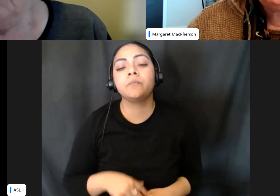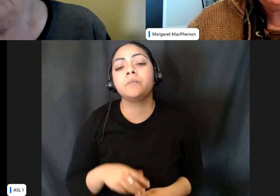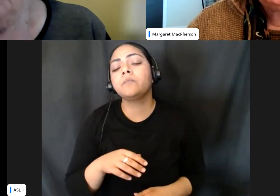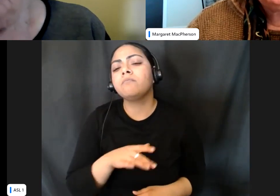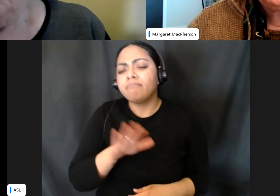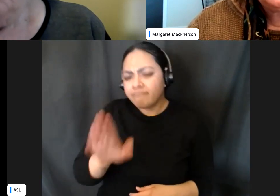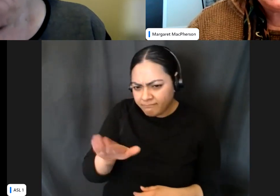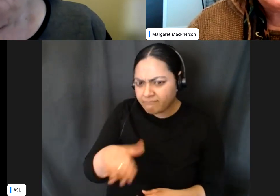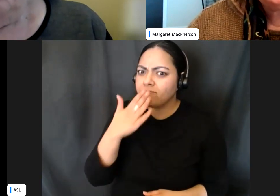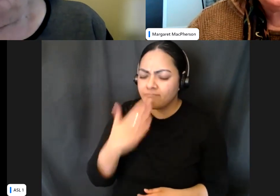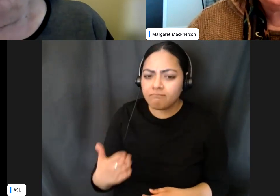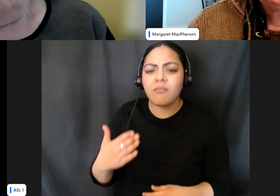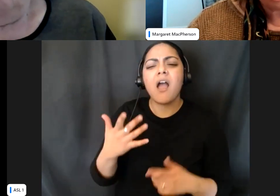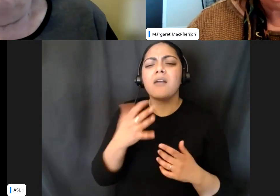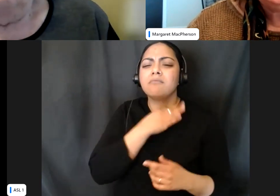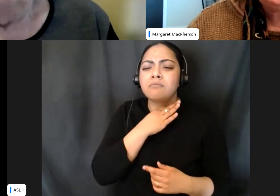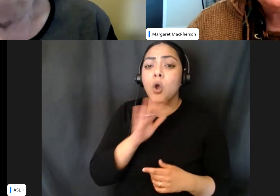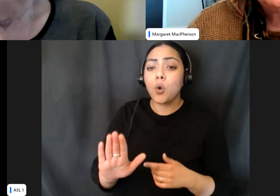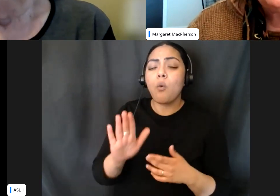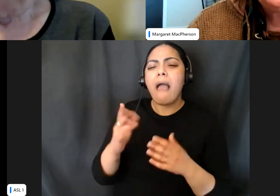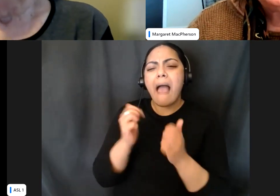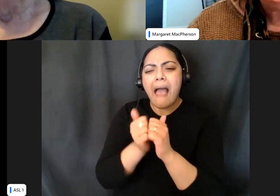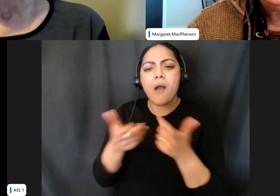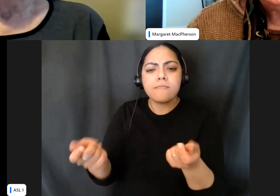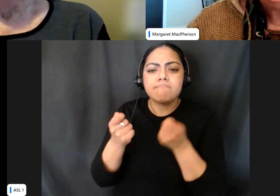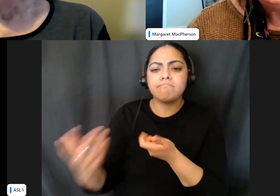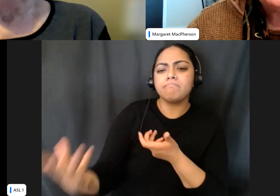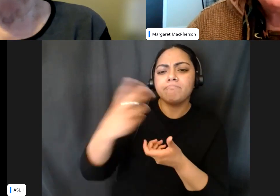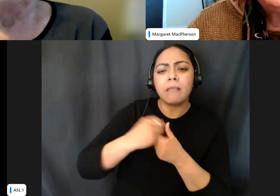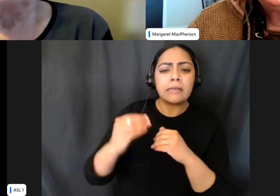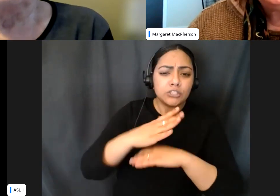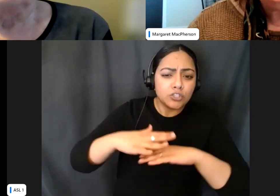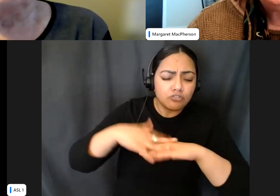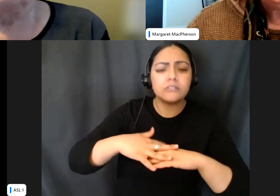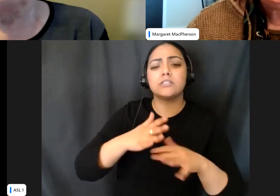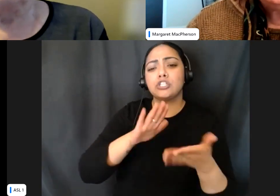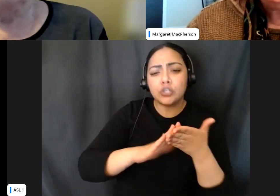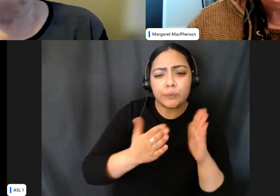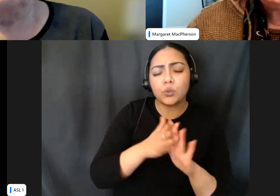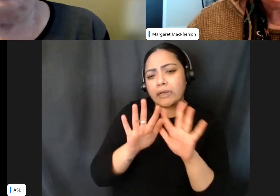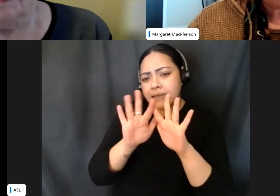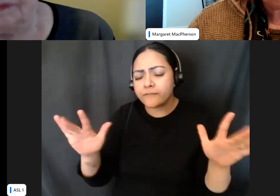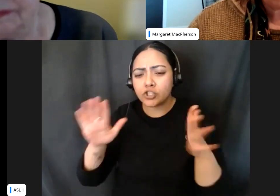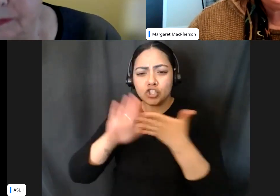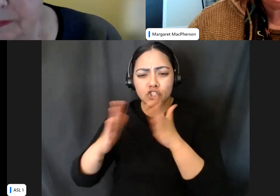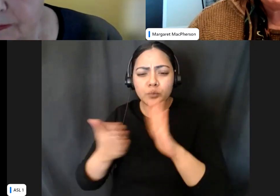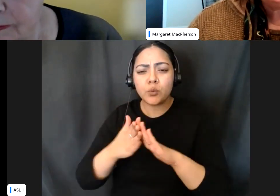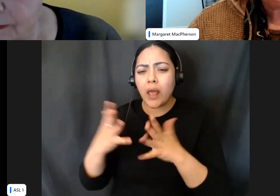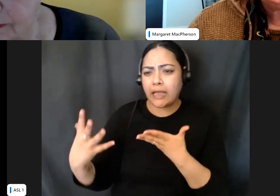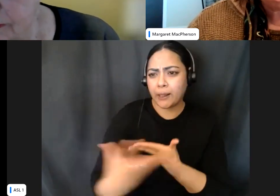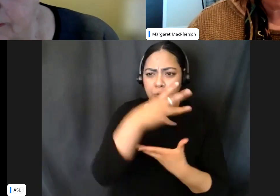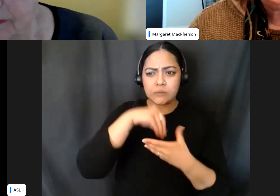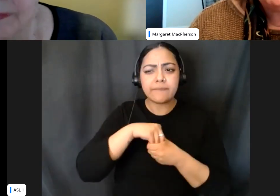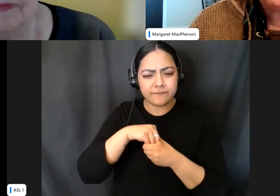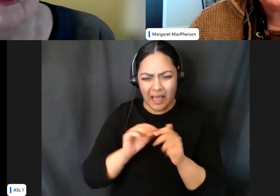that you used to engage and include Indigenous communities, diverse communities? Inclusivity, I know,